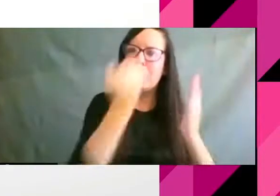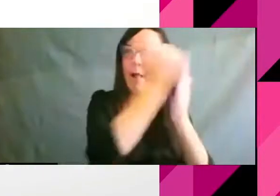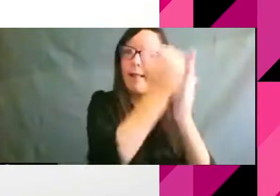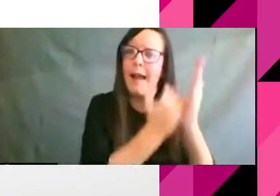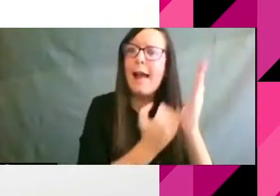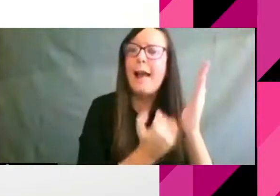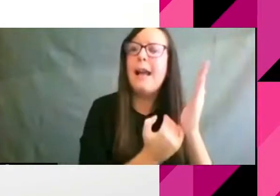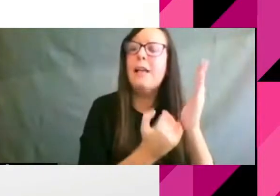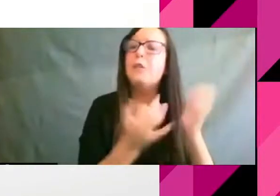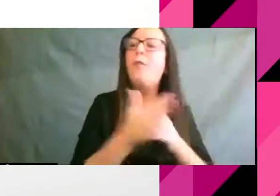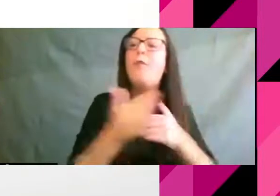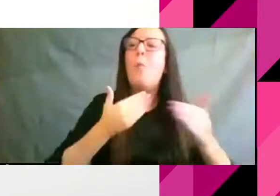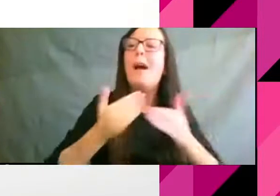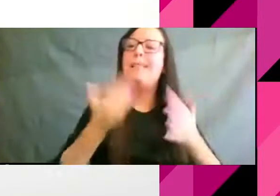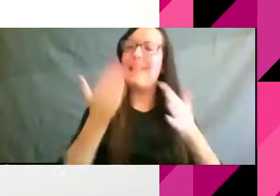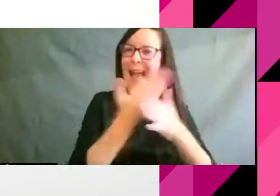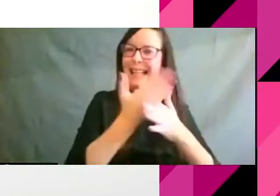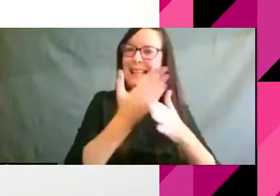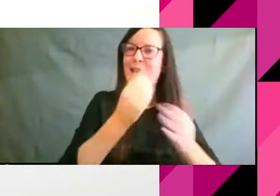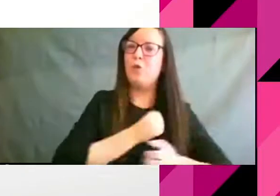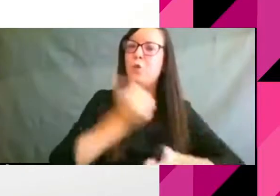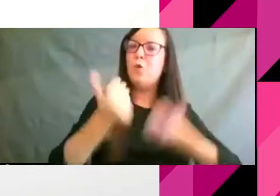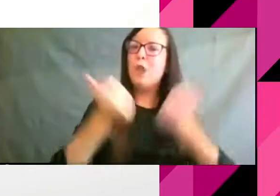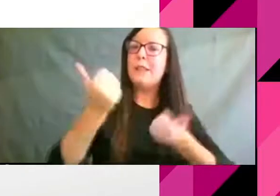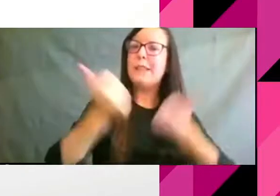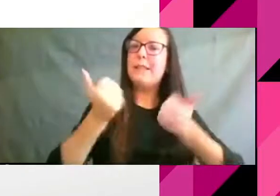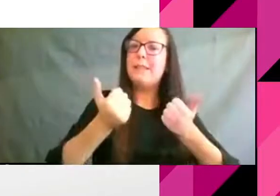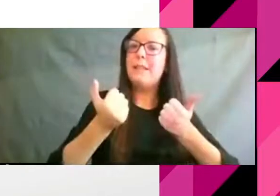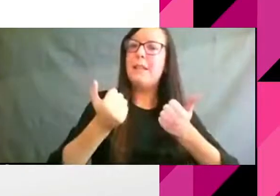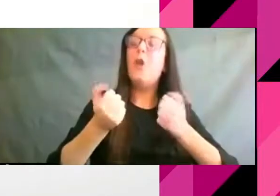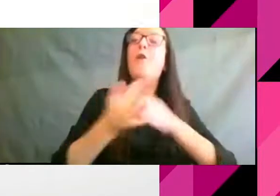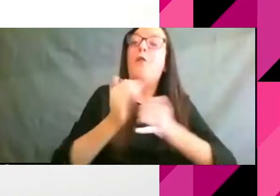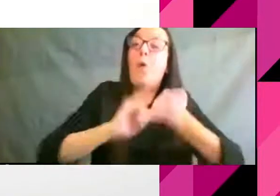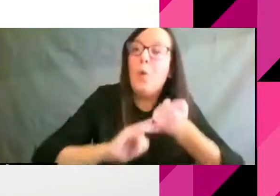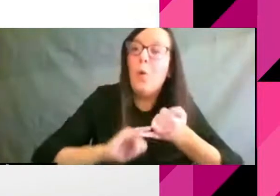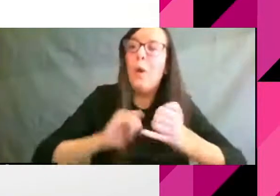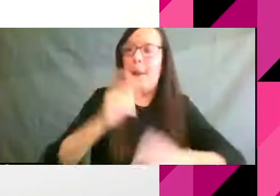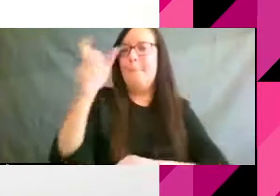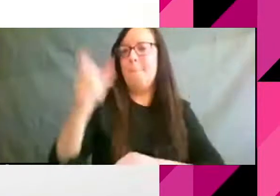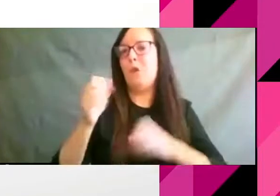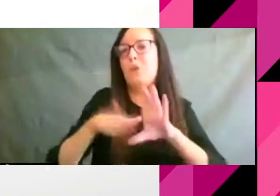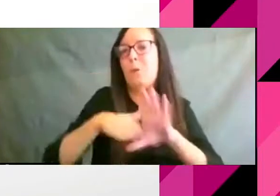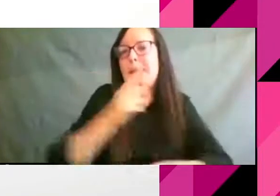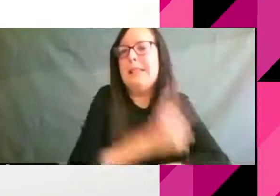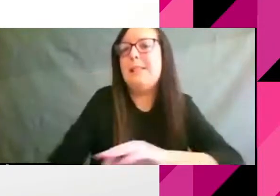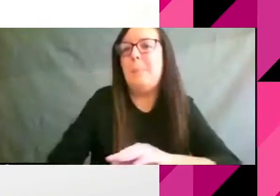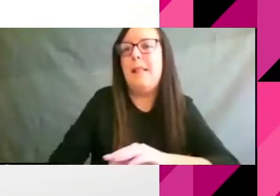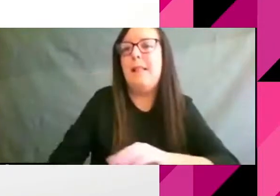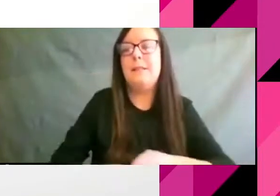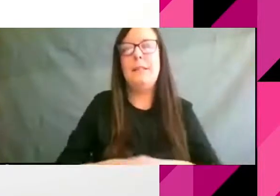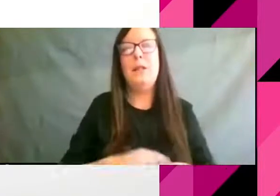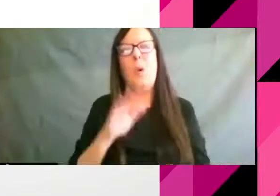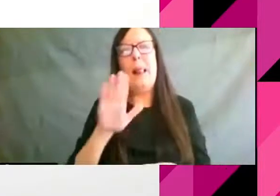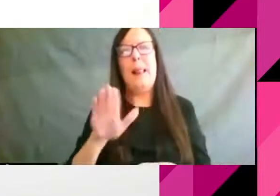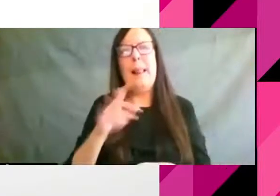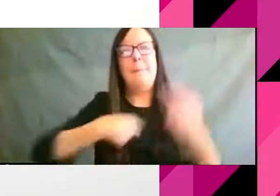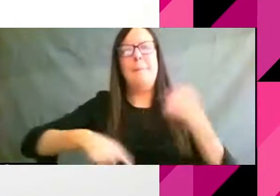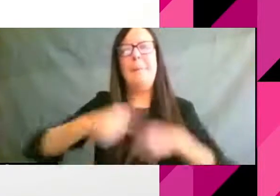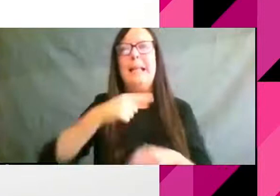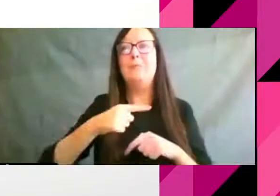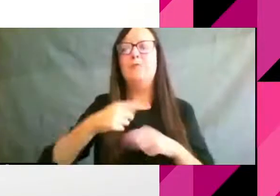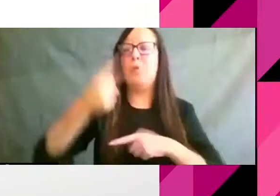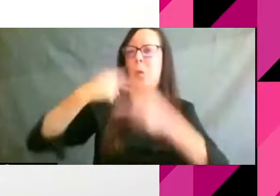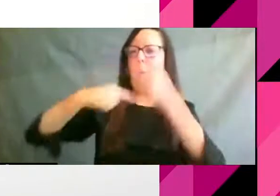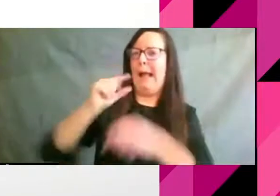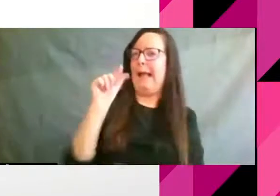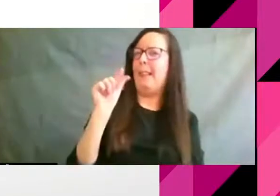access to justice for persons with disabilities. But let me take you a little bit back on why did we